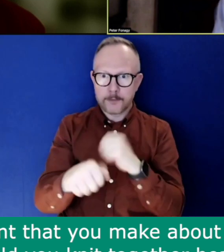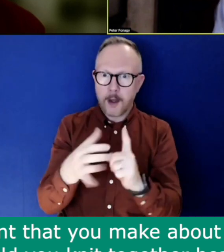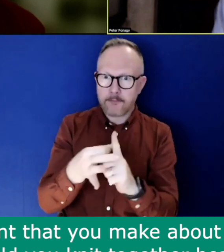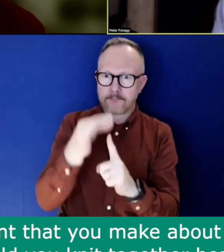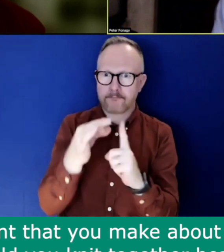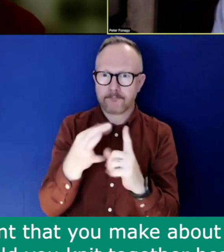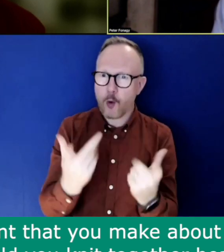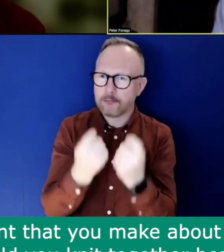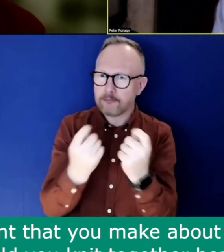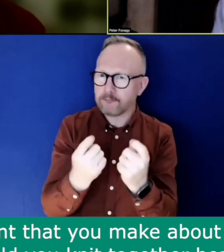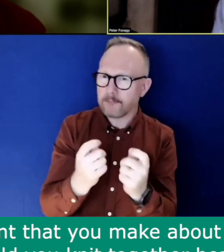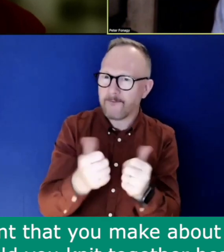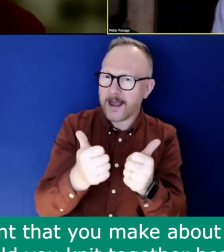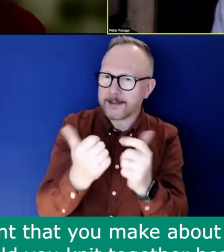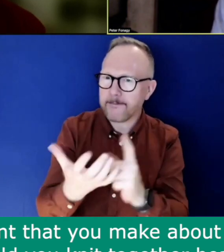There is, but